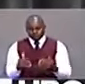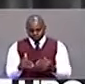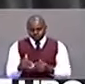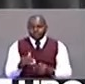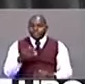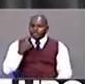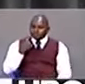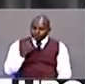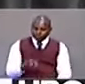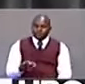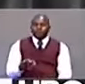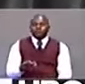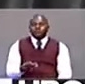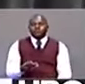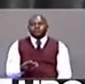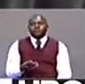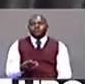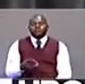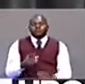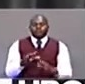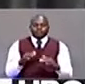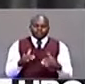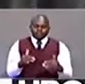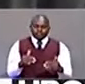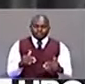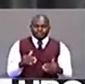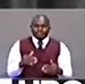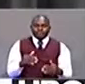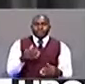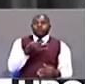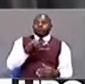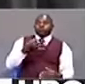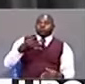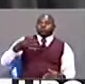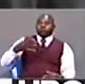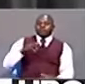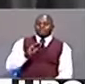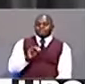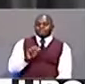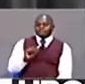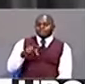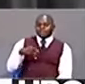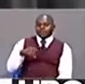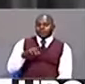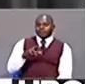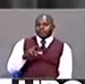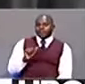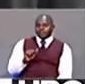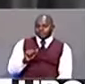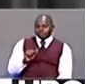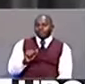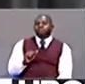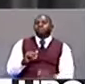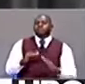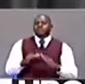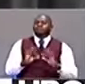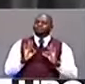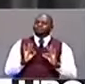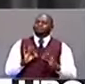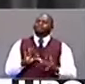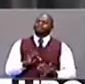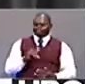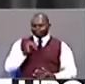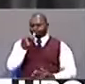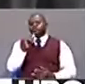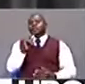been mentioned, the towering Mapera House, for which many Catholics are proud, and